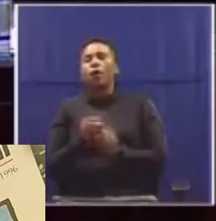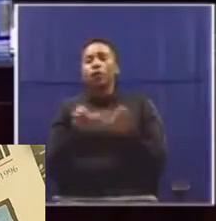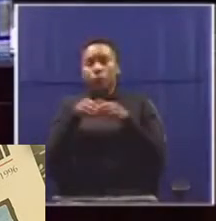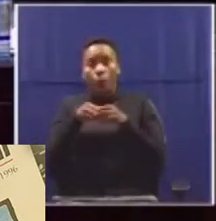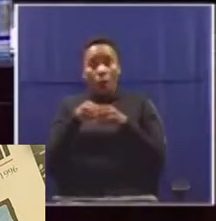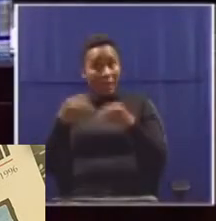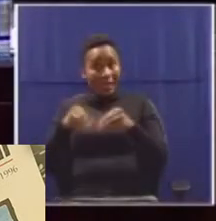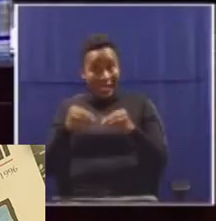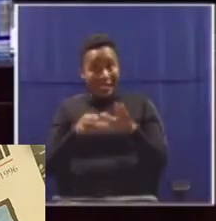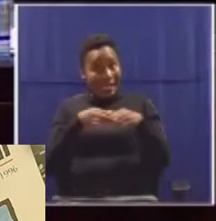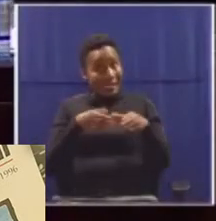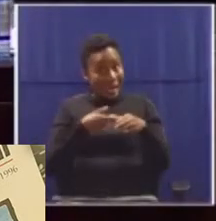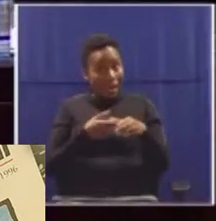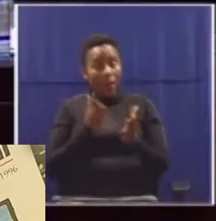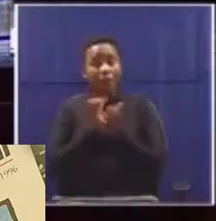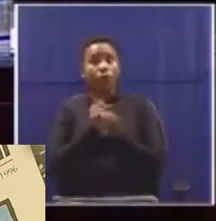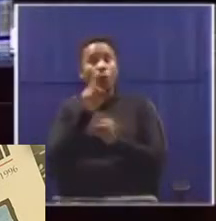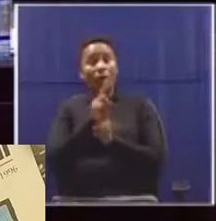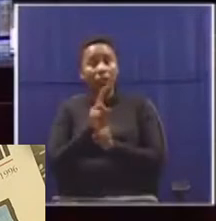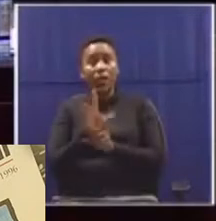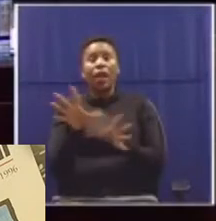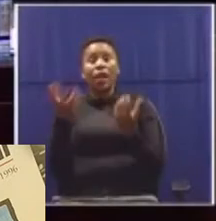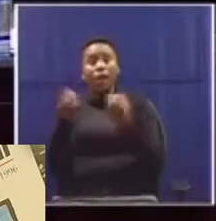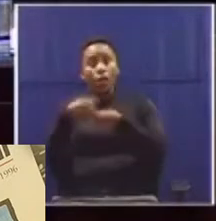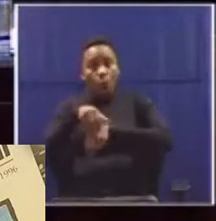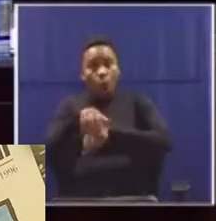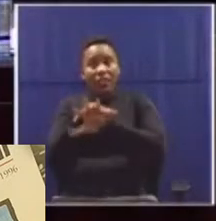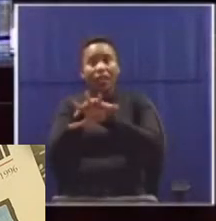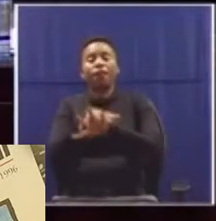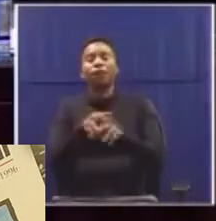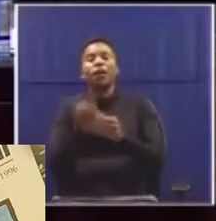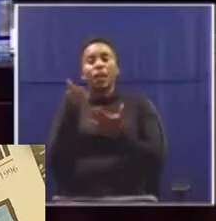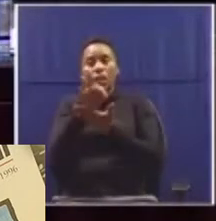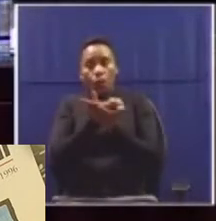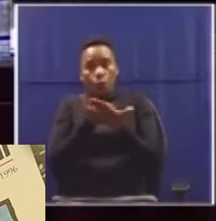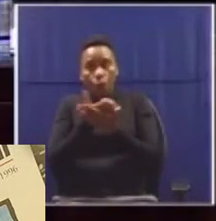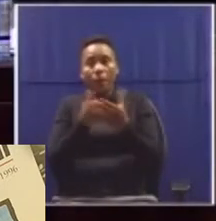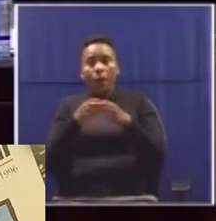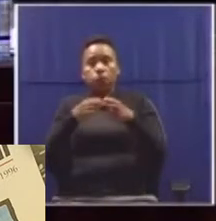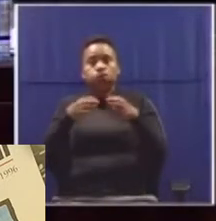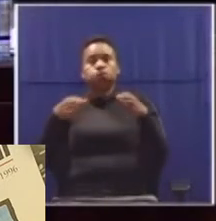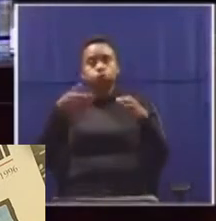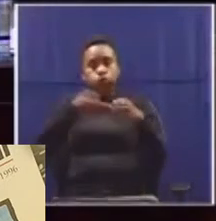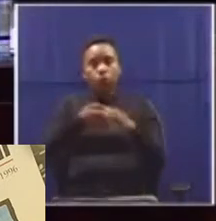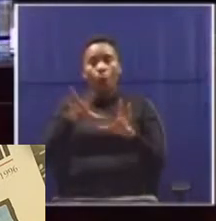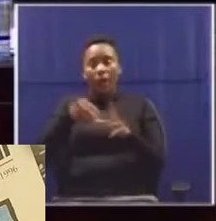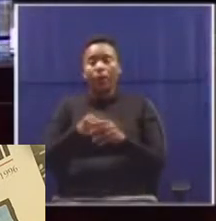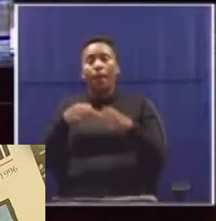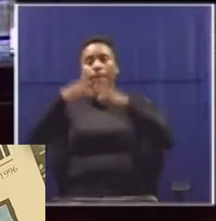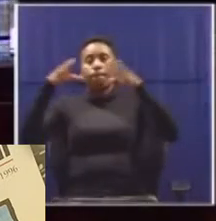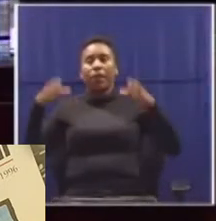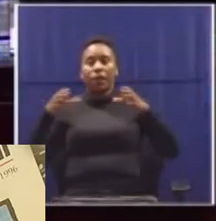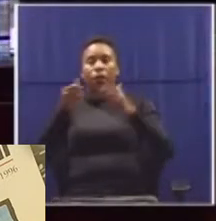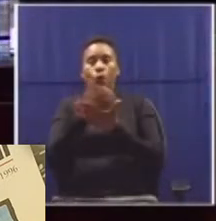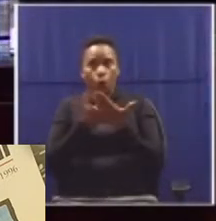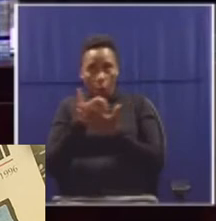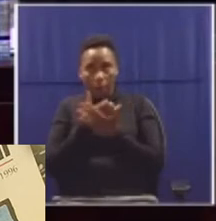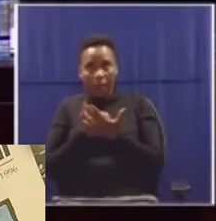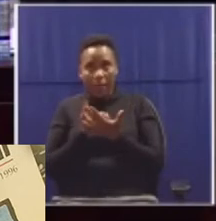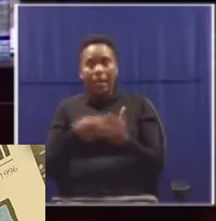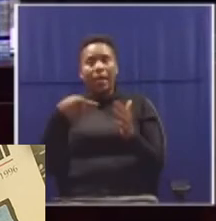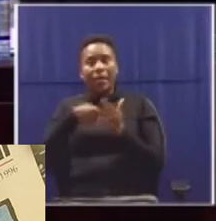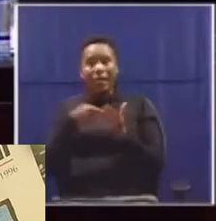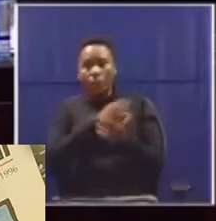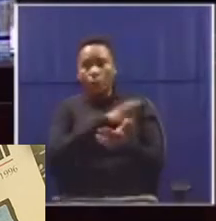sector to ensure inclusive economic growth development in microeconomy the small business commission must